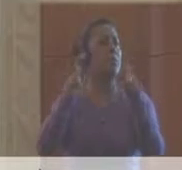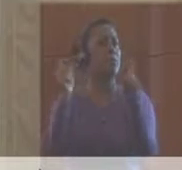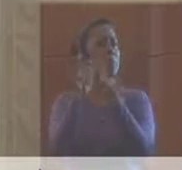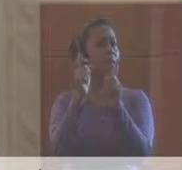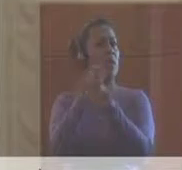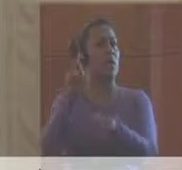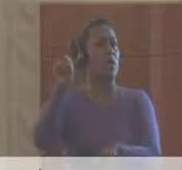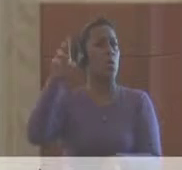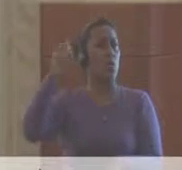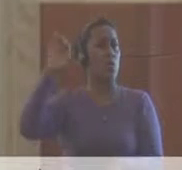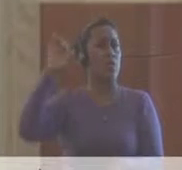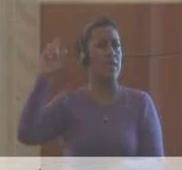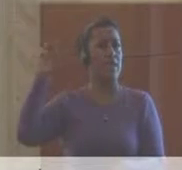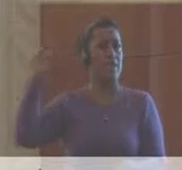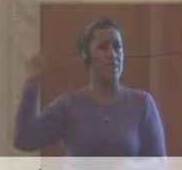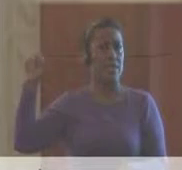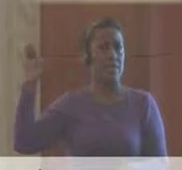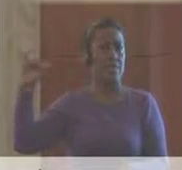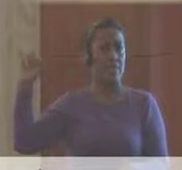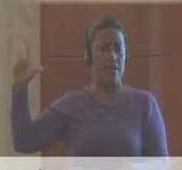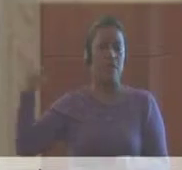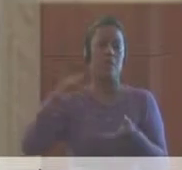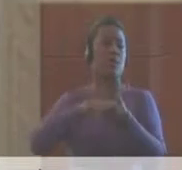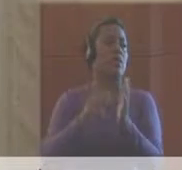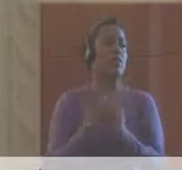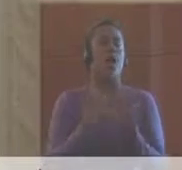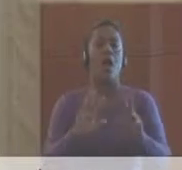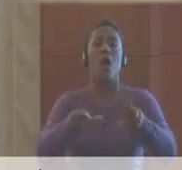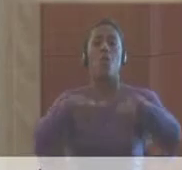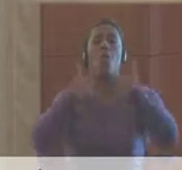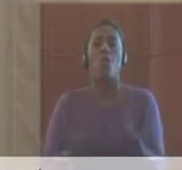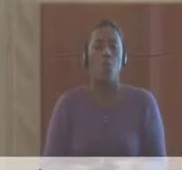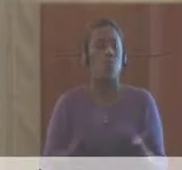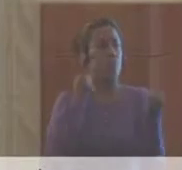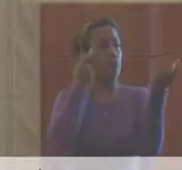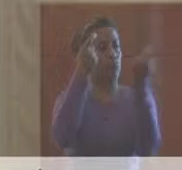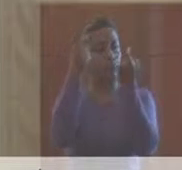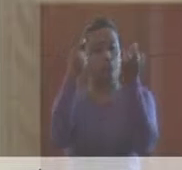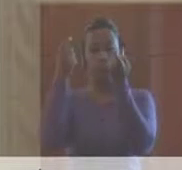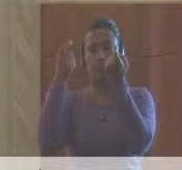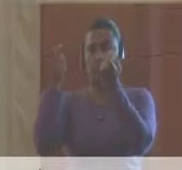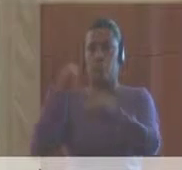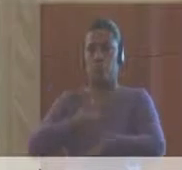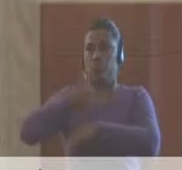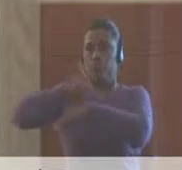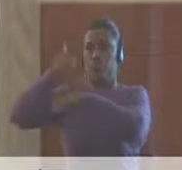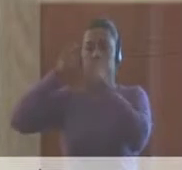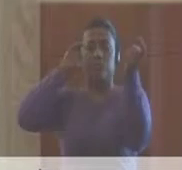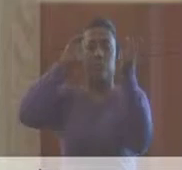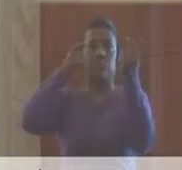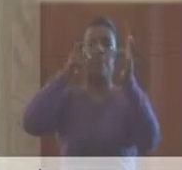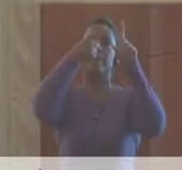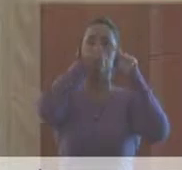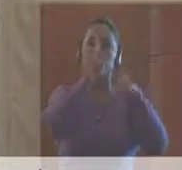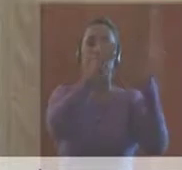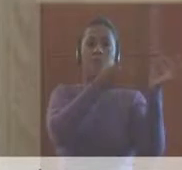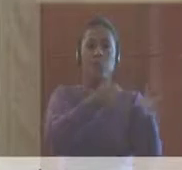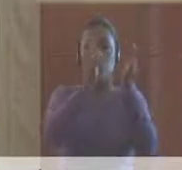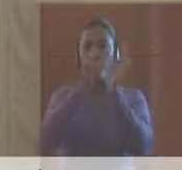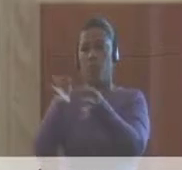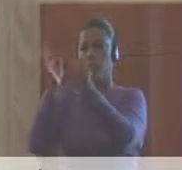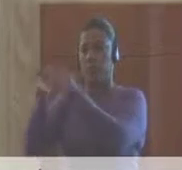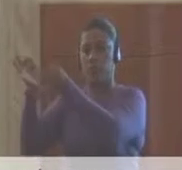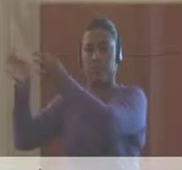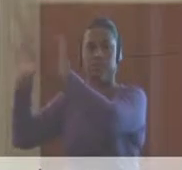is governance? Governance is actually the way in which power is exerted, and this can be in many ways. So